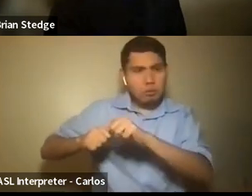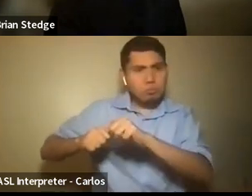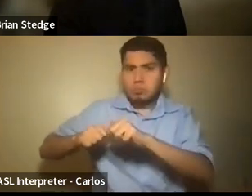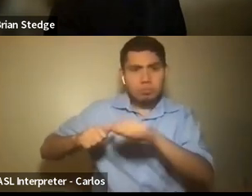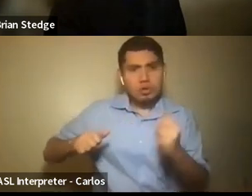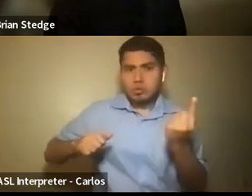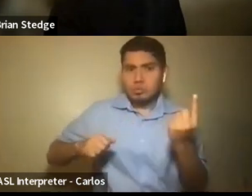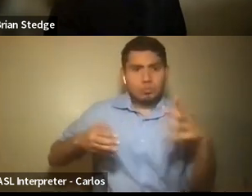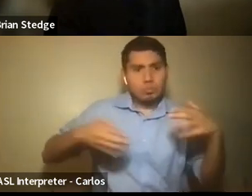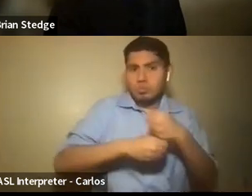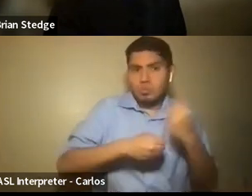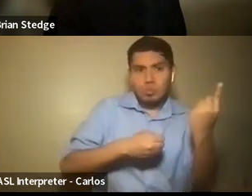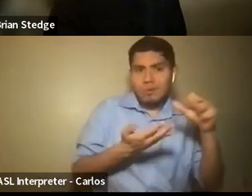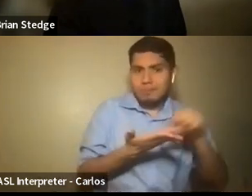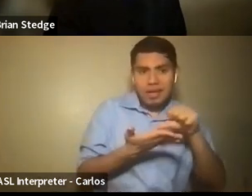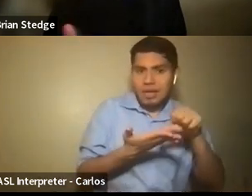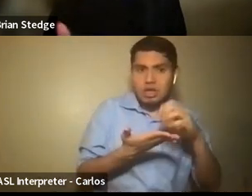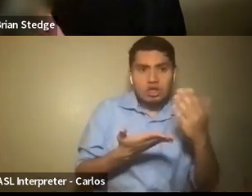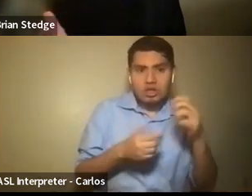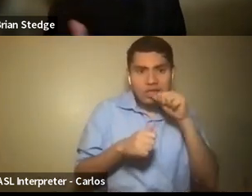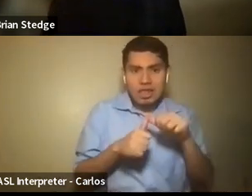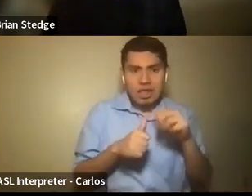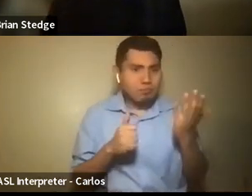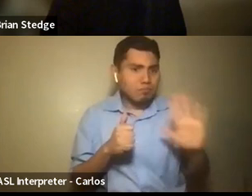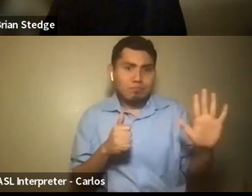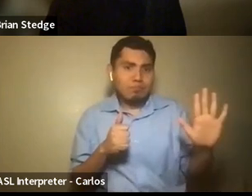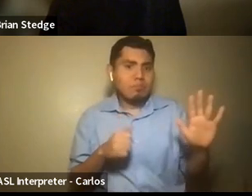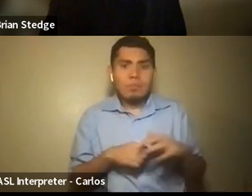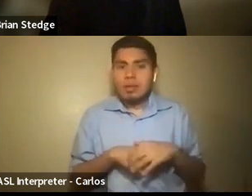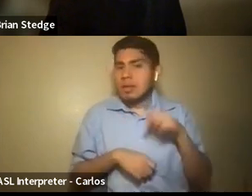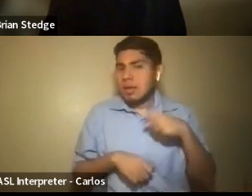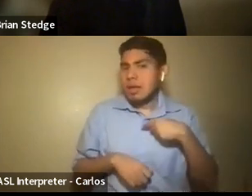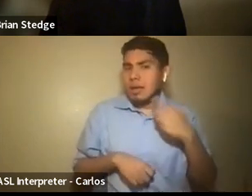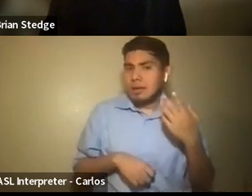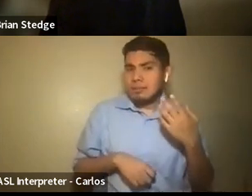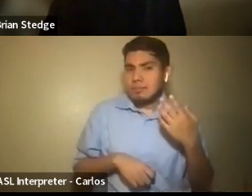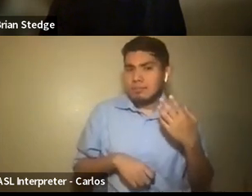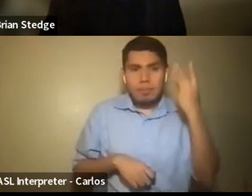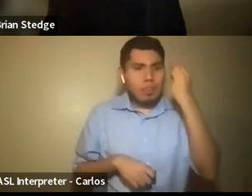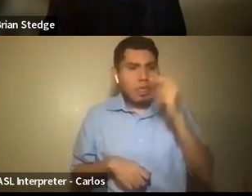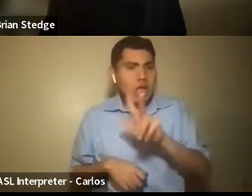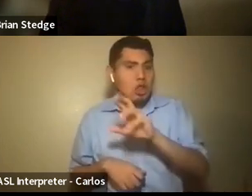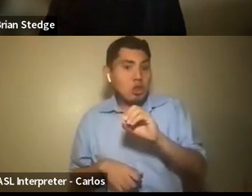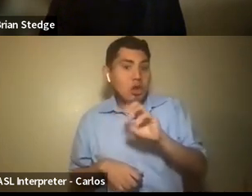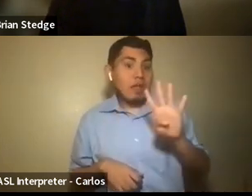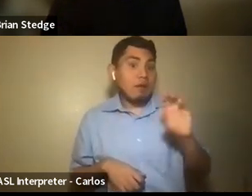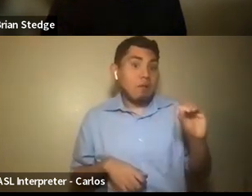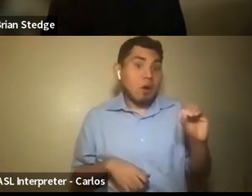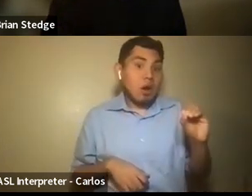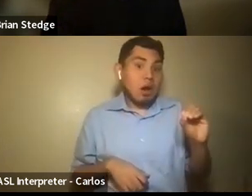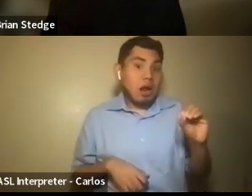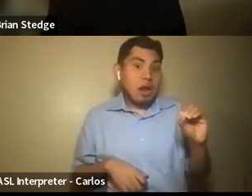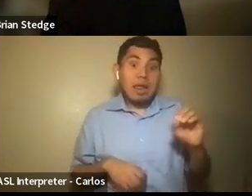one page. Right. Letter. Yeah. I was going to go like 30, 40. Your